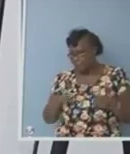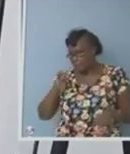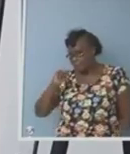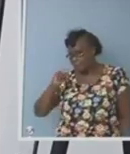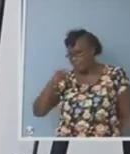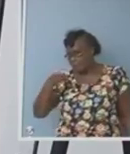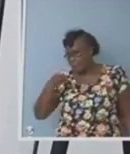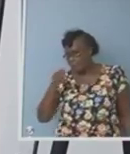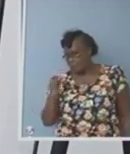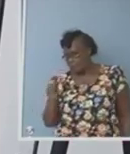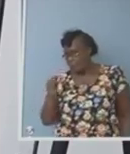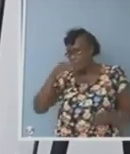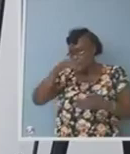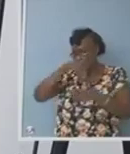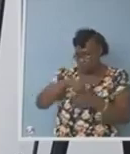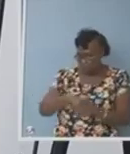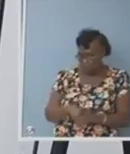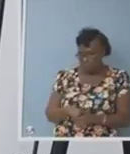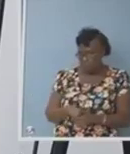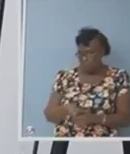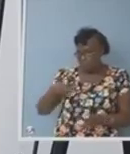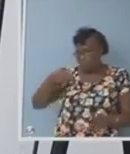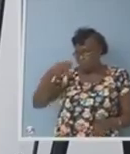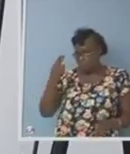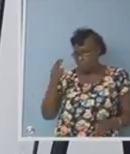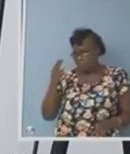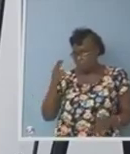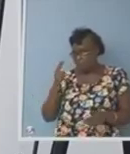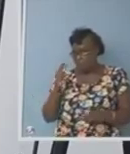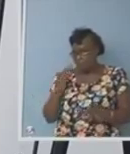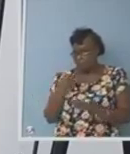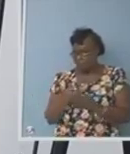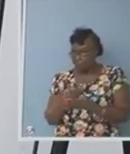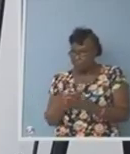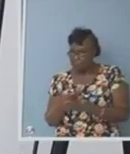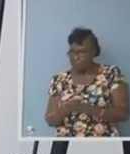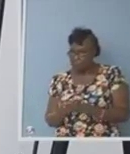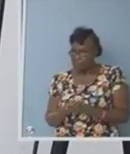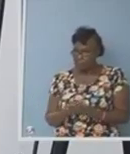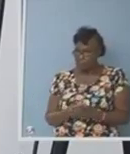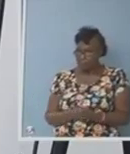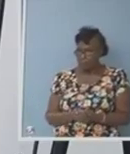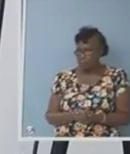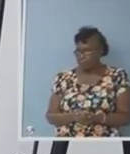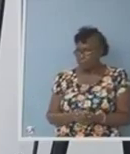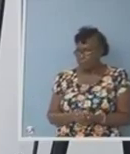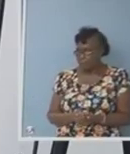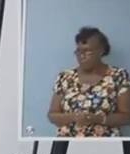dipping into its Heritage and Stabilization Fund to provide additional